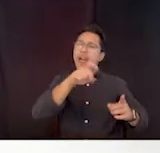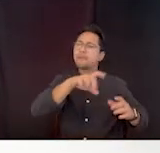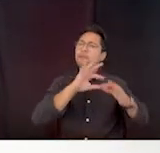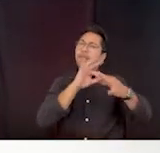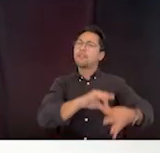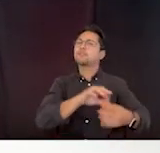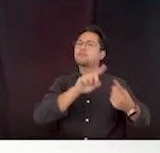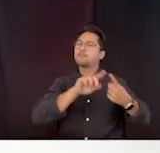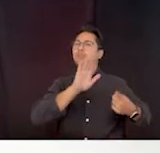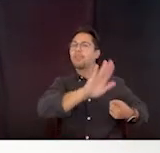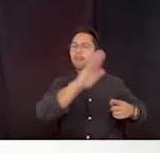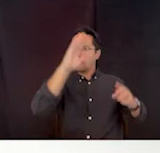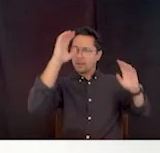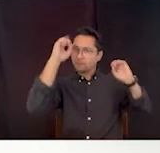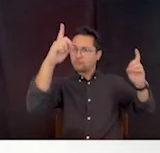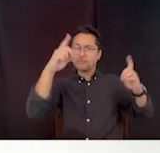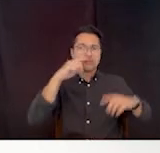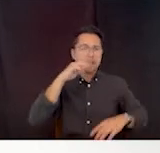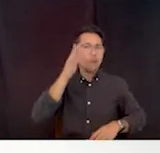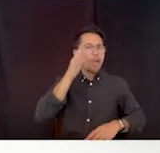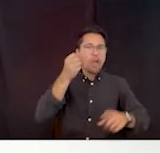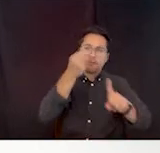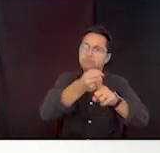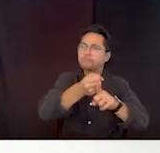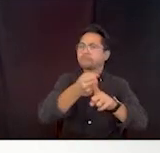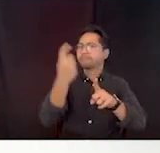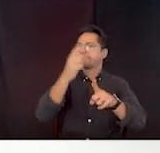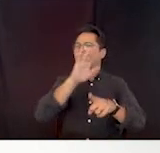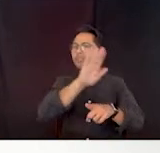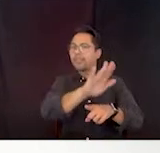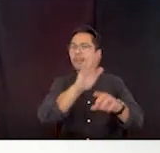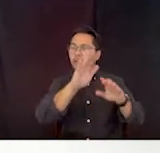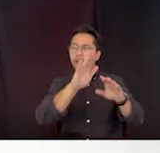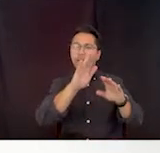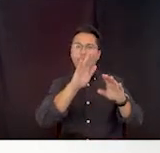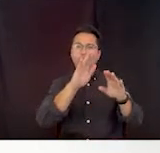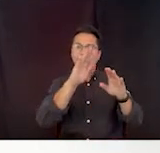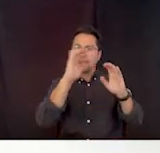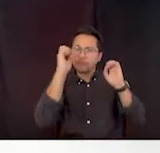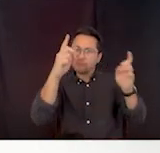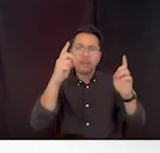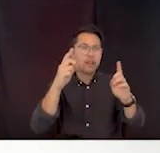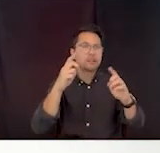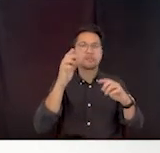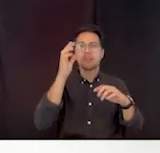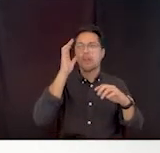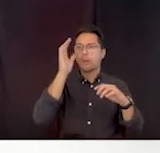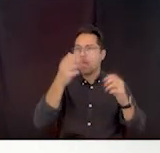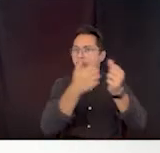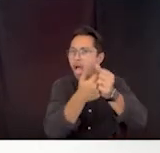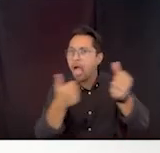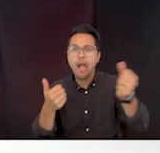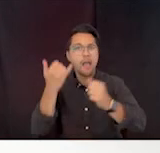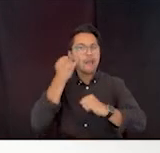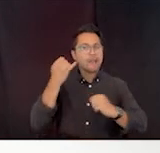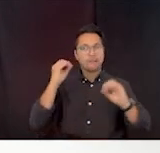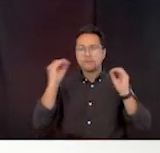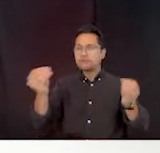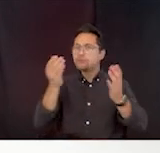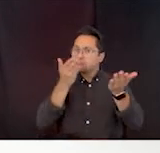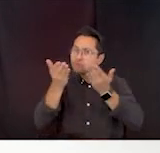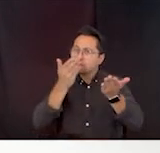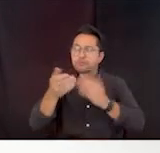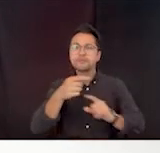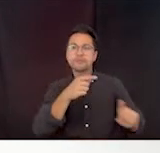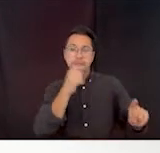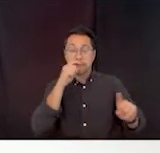relevant, meaning that they're impacting somehow your child's education or lack of receiving that education for them to receive it. So if you're